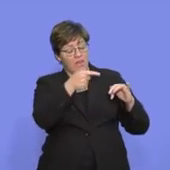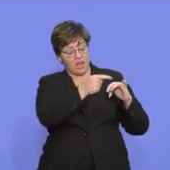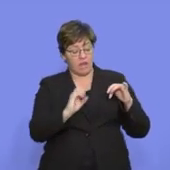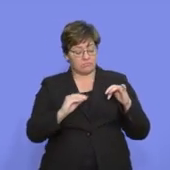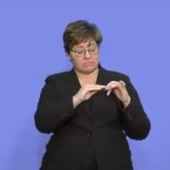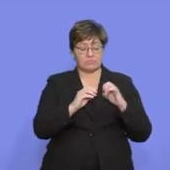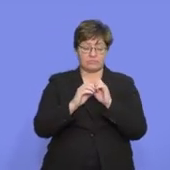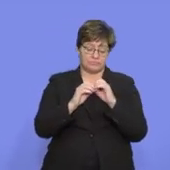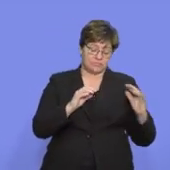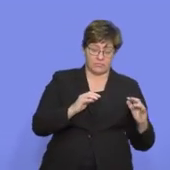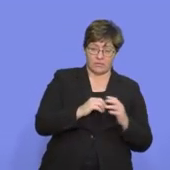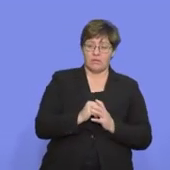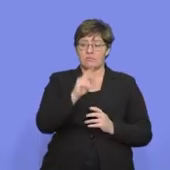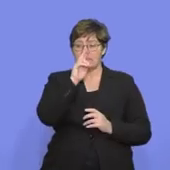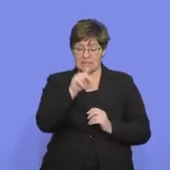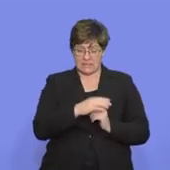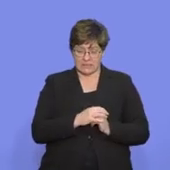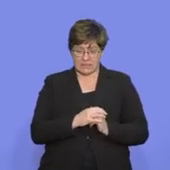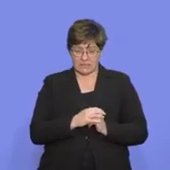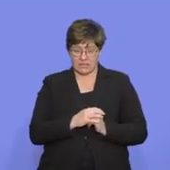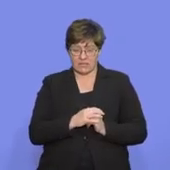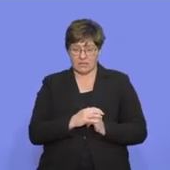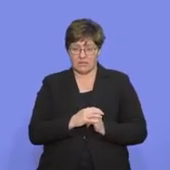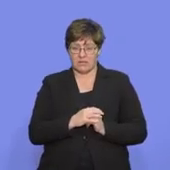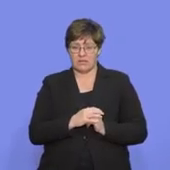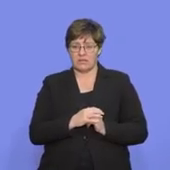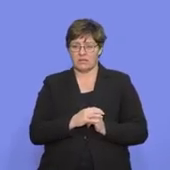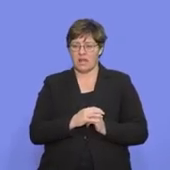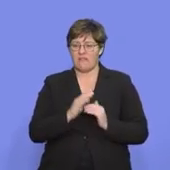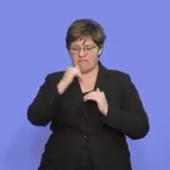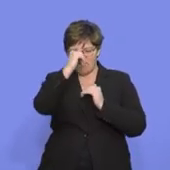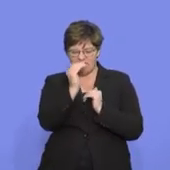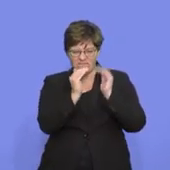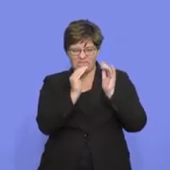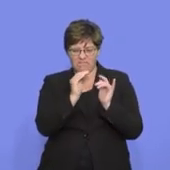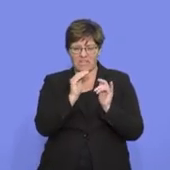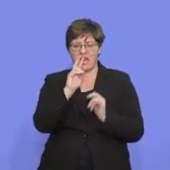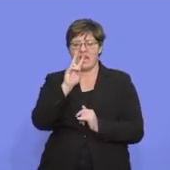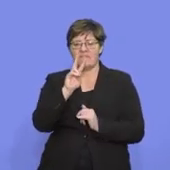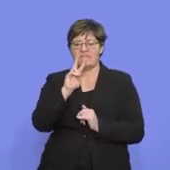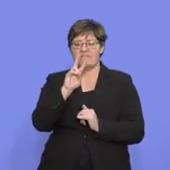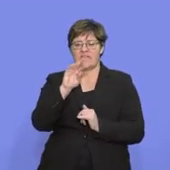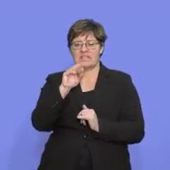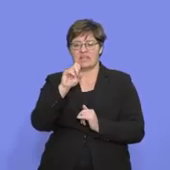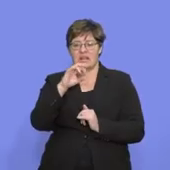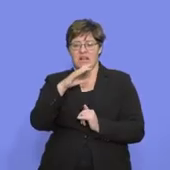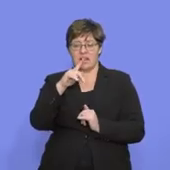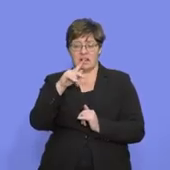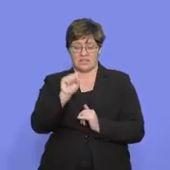the axon, right? And there's little vesicles, and in those vesicles there are chemicals we